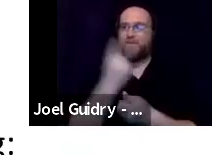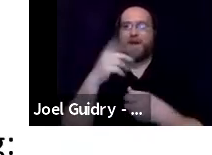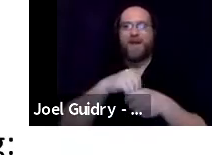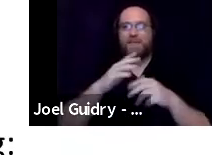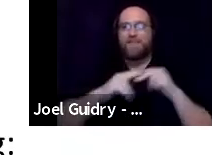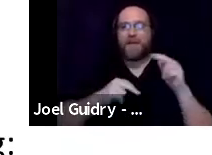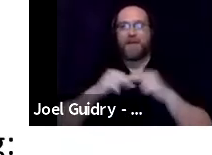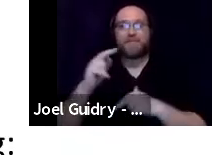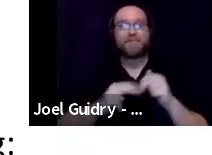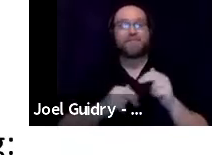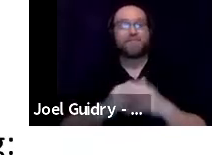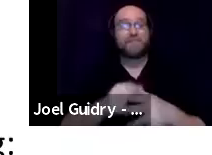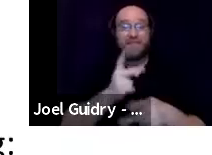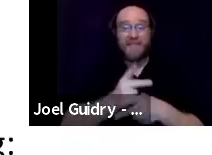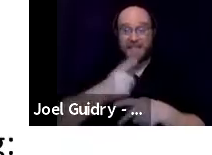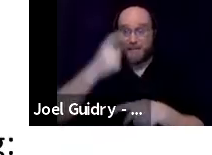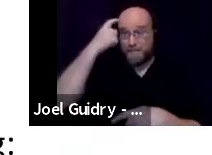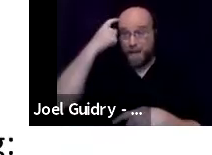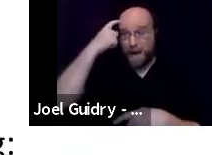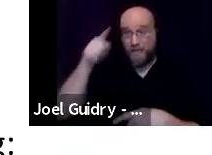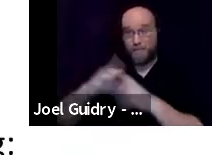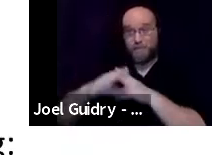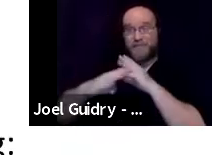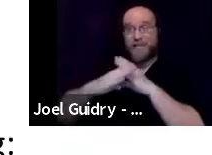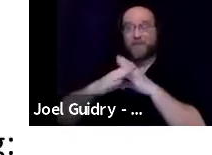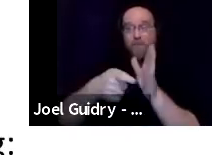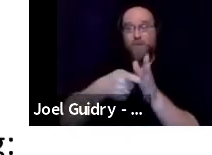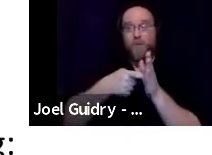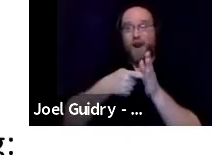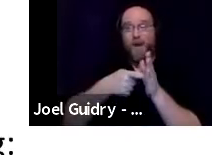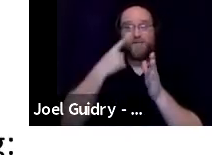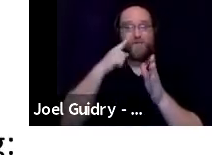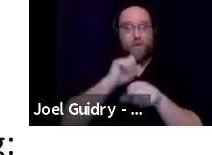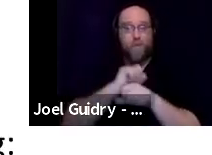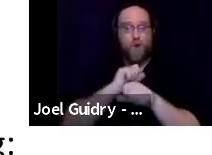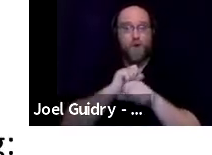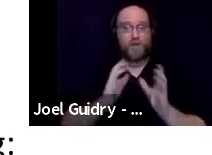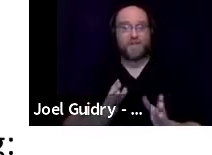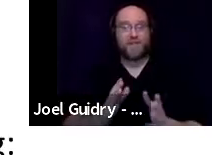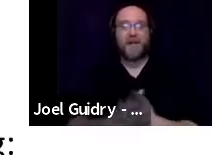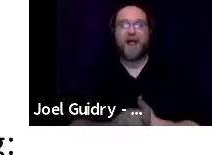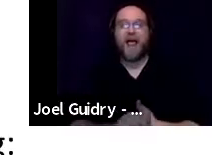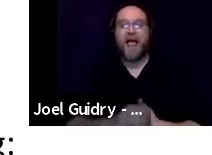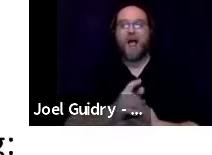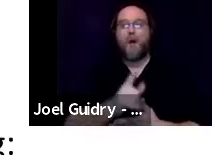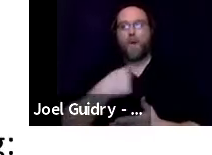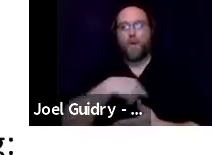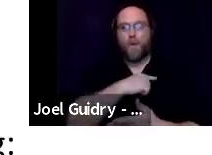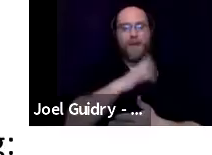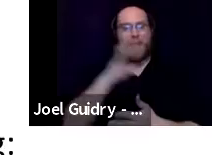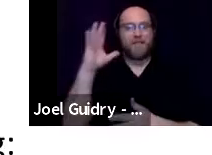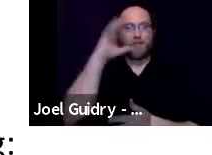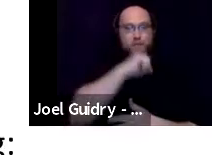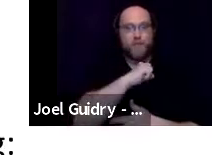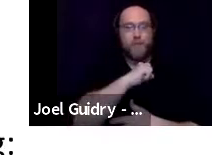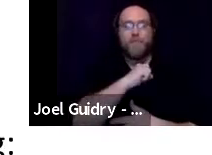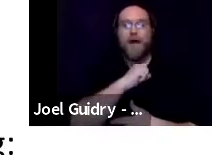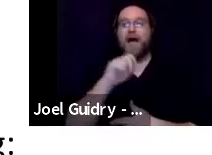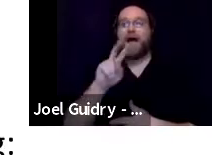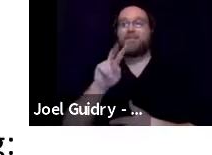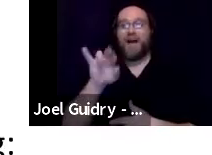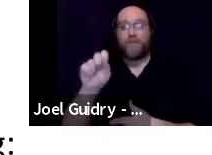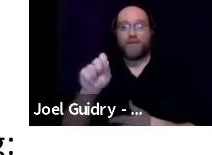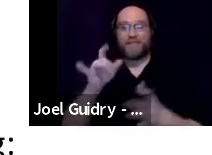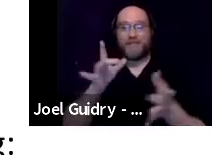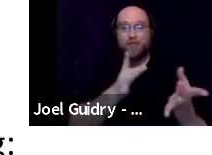protections are required for workers, they are predicated on the assumption that virus transmission is reduced when non-workers also wear